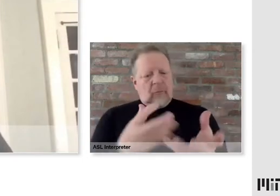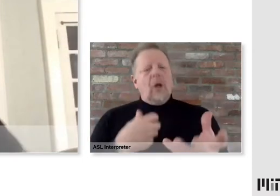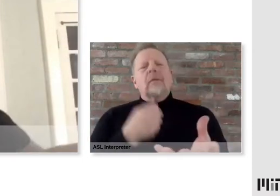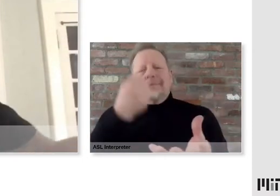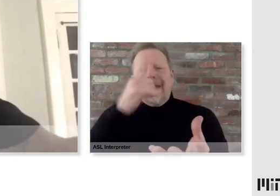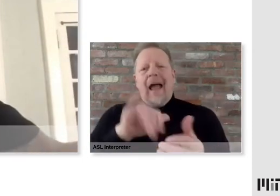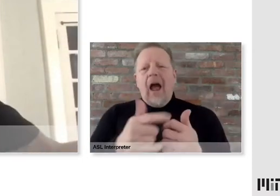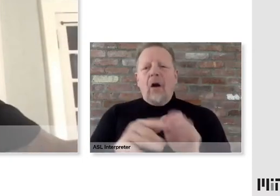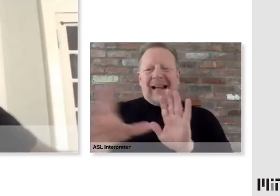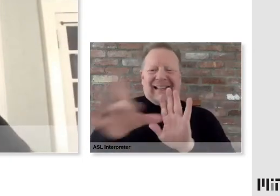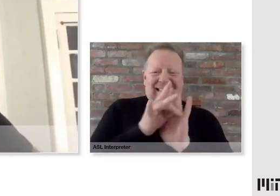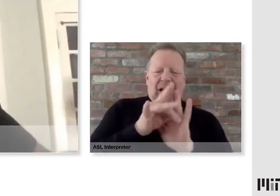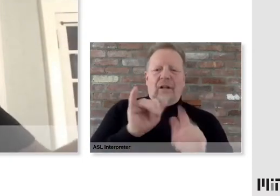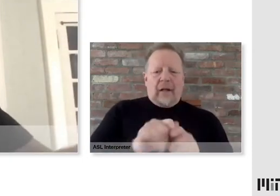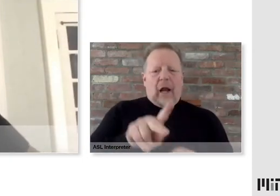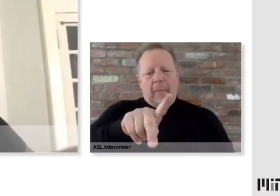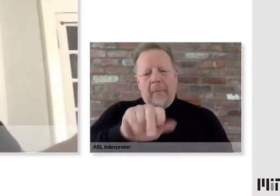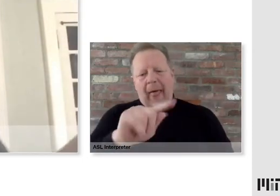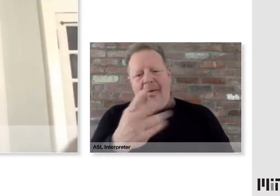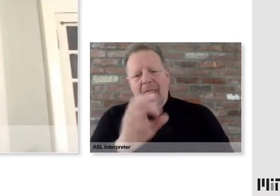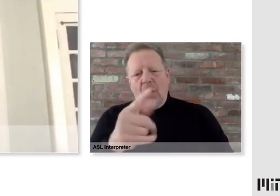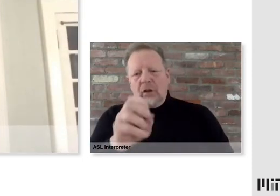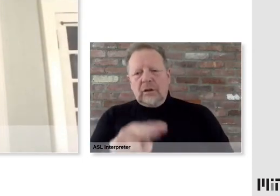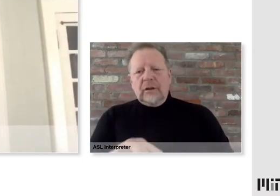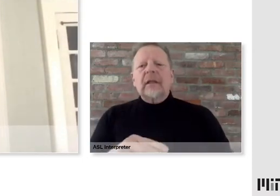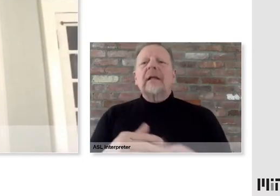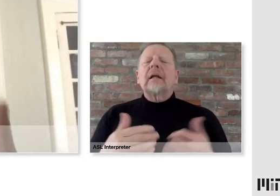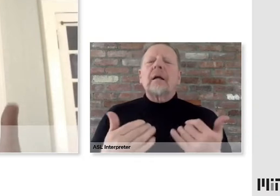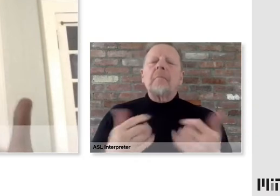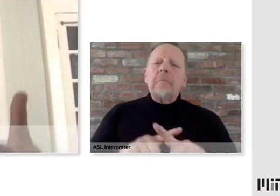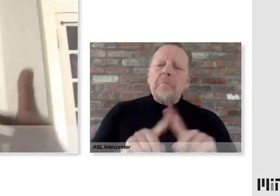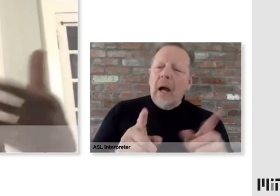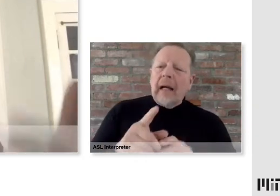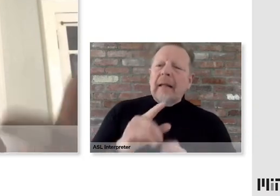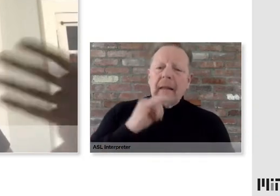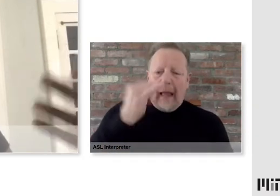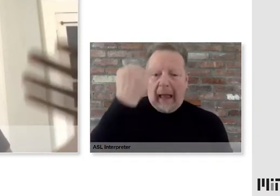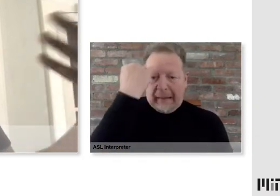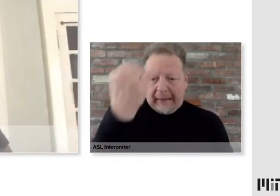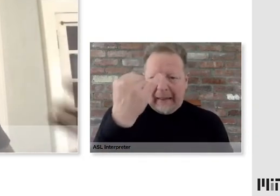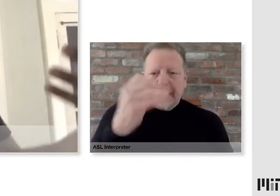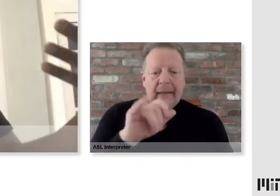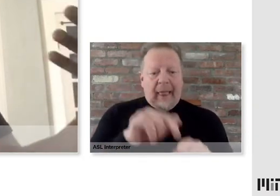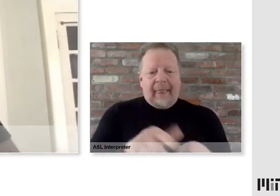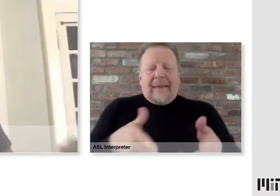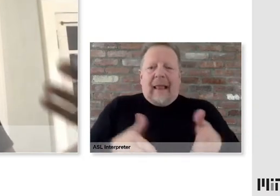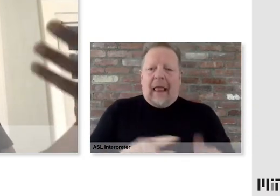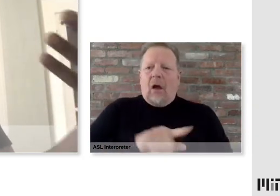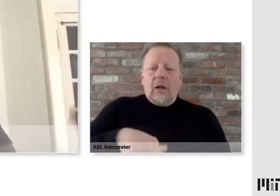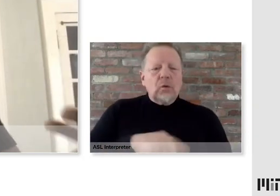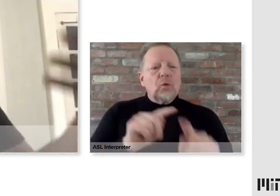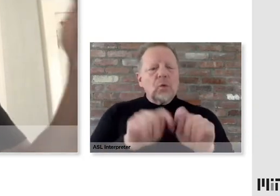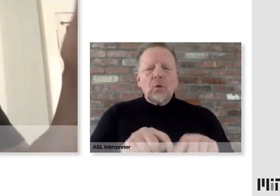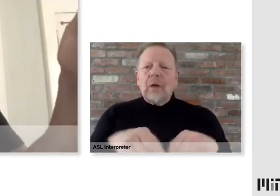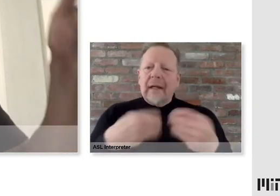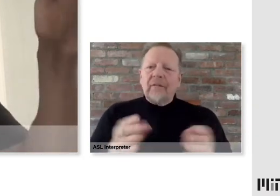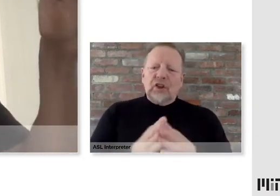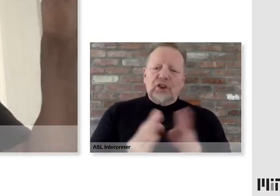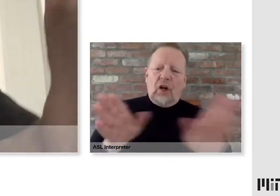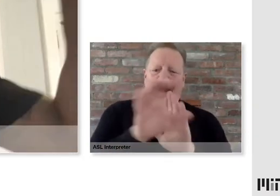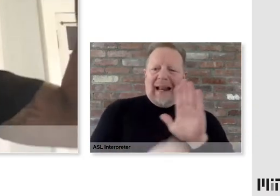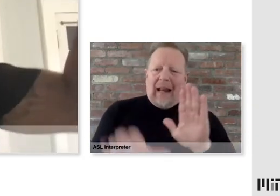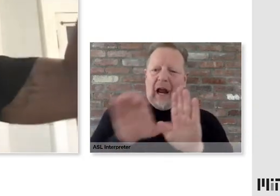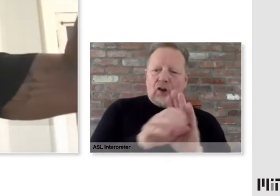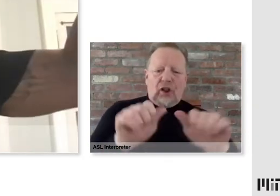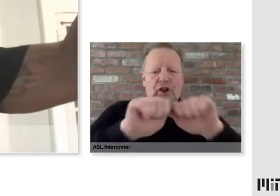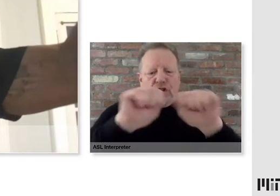a pathogen is, for example, it's now common knowledge. But the idea here is this allows us to give us general character and shape about